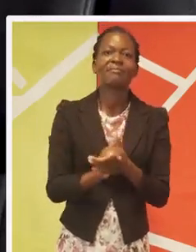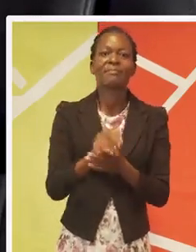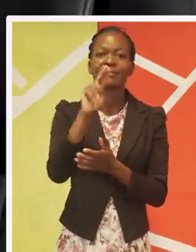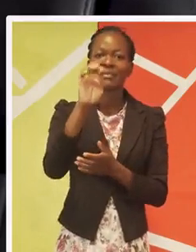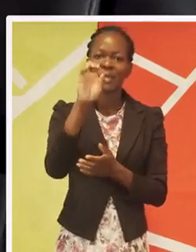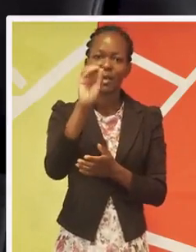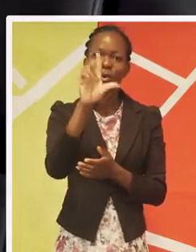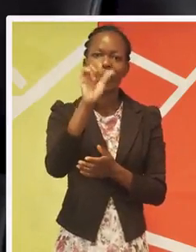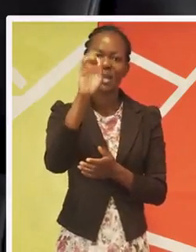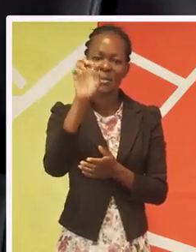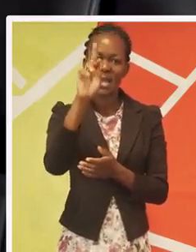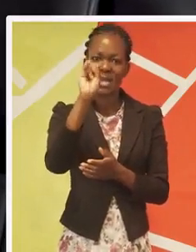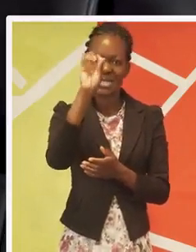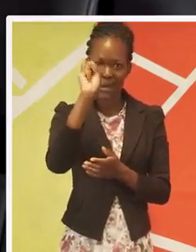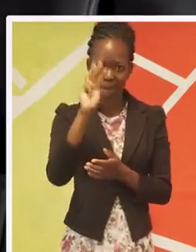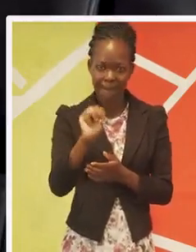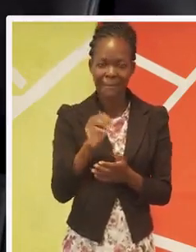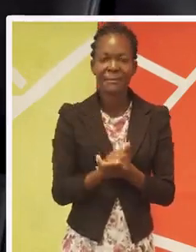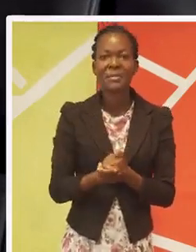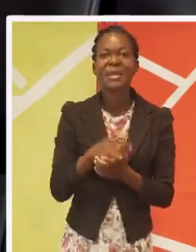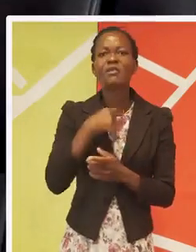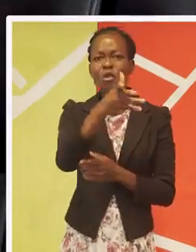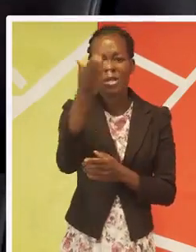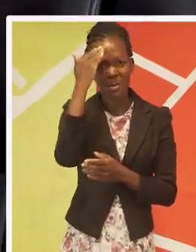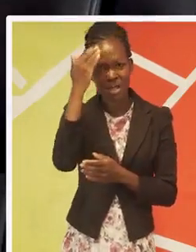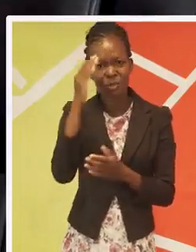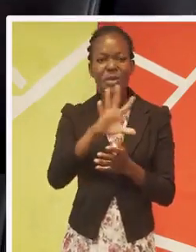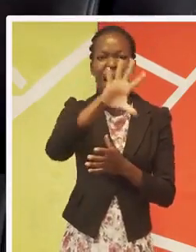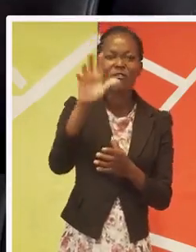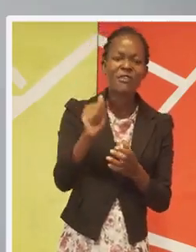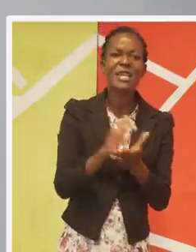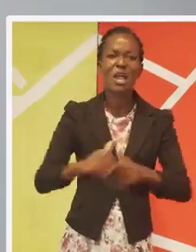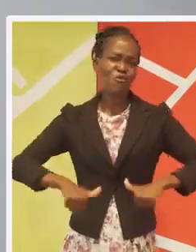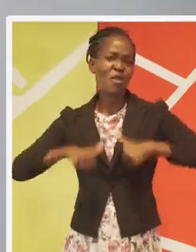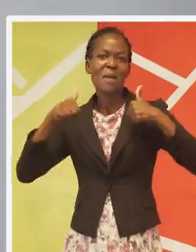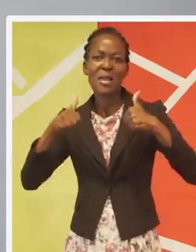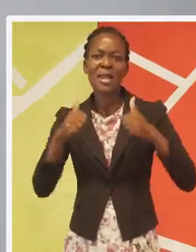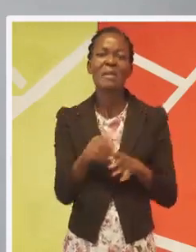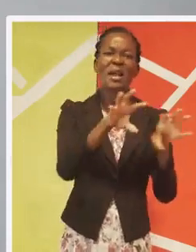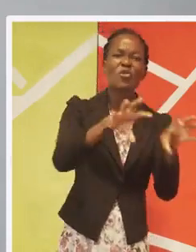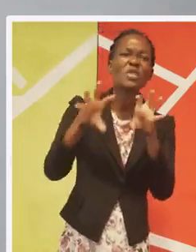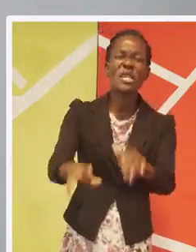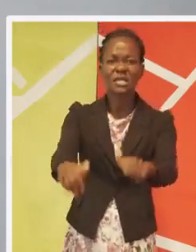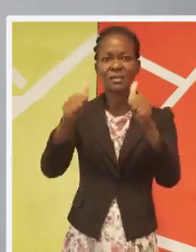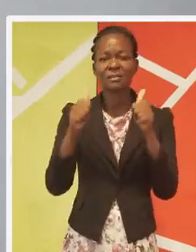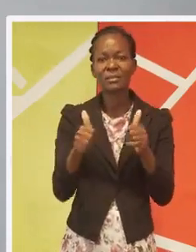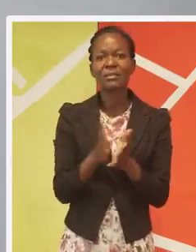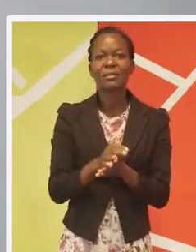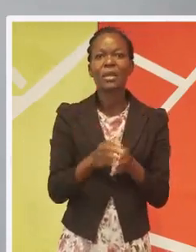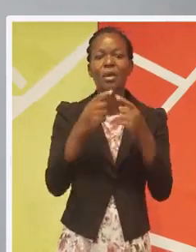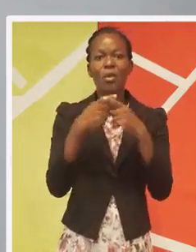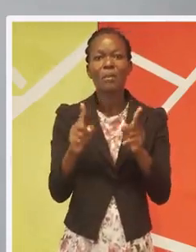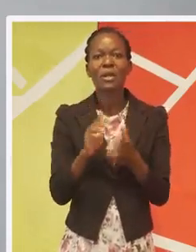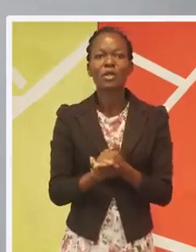neoliberalism. So we often hear that Africa is resource rich and all these things, but we're also